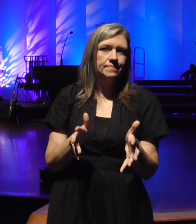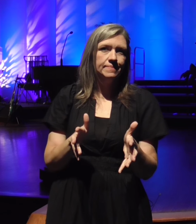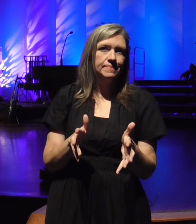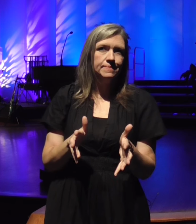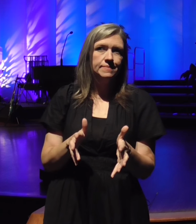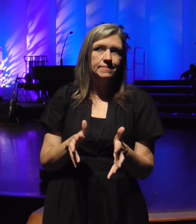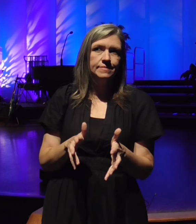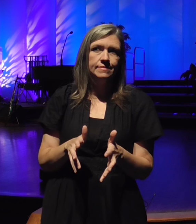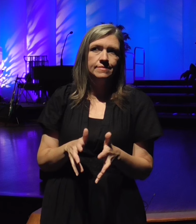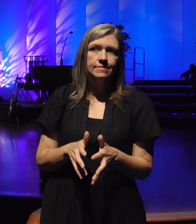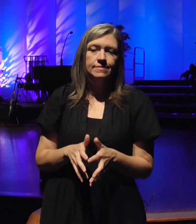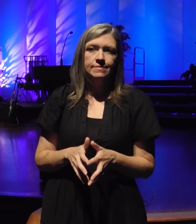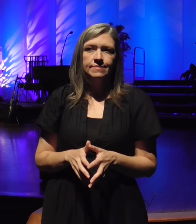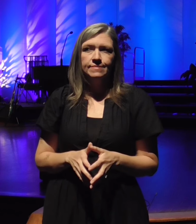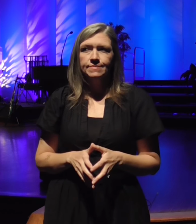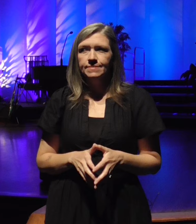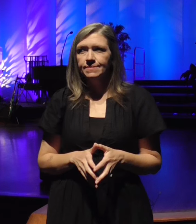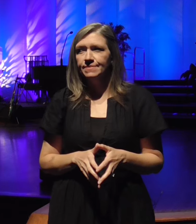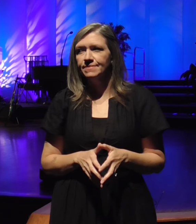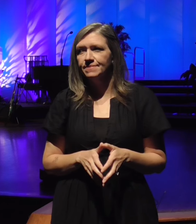it be.